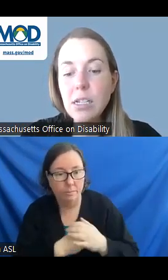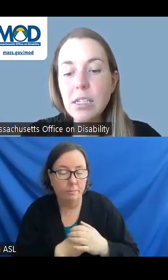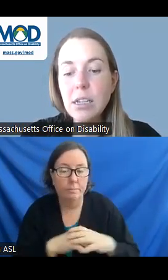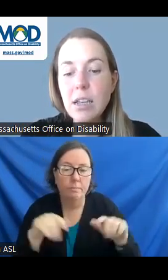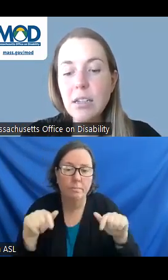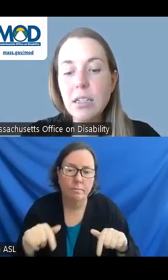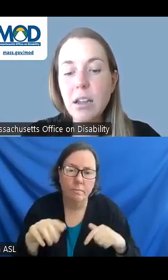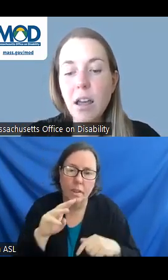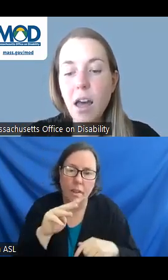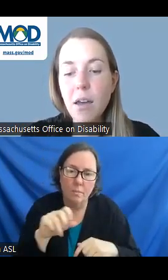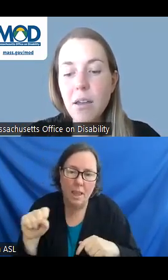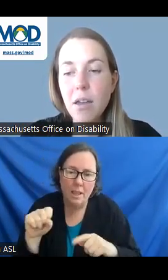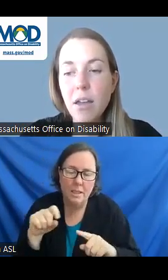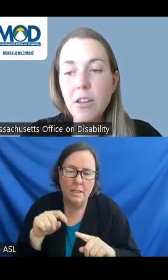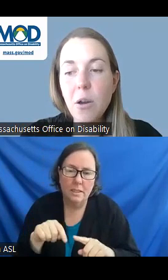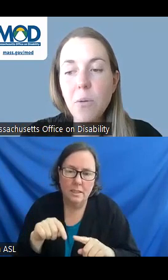Massachusetts is,